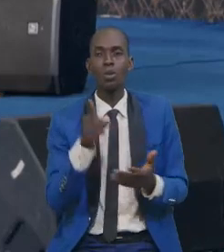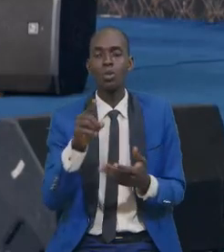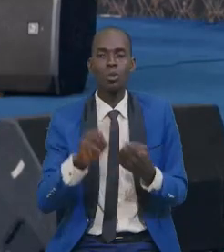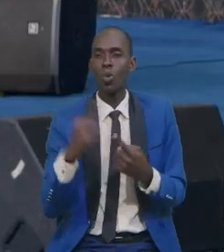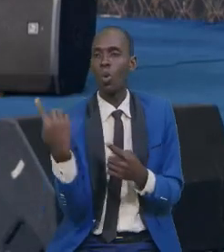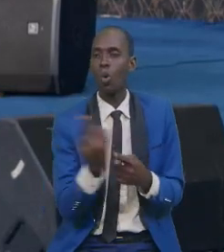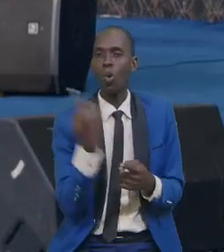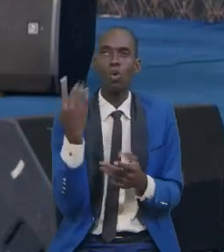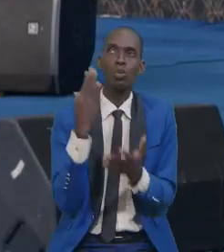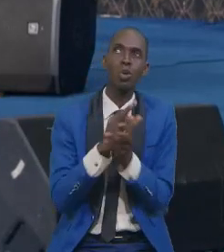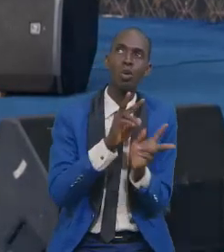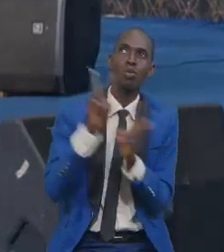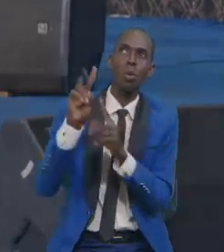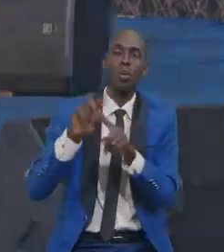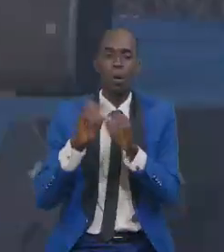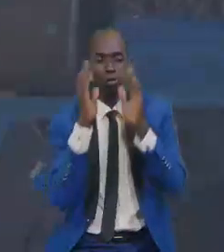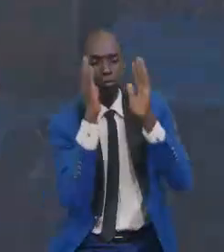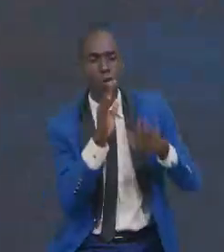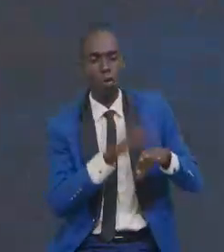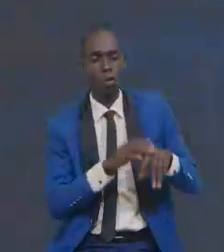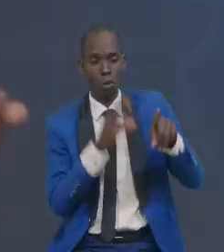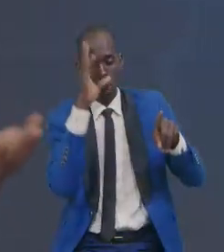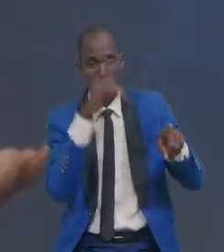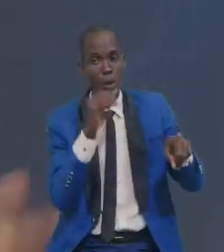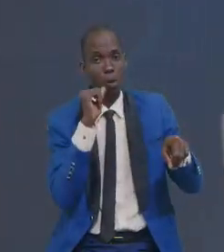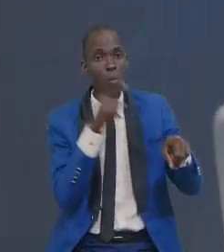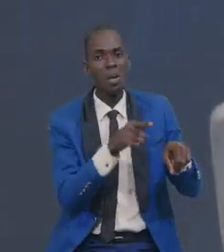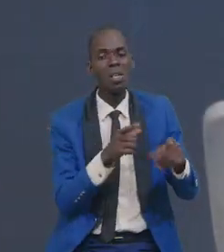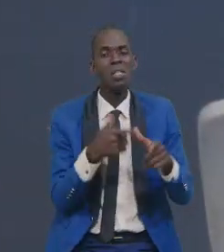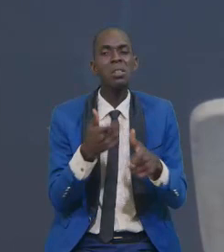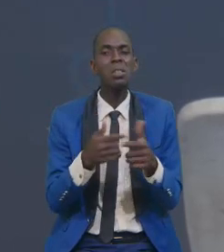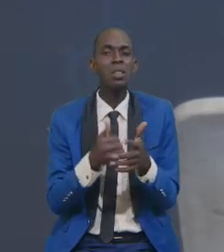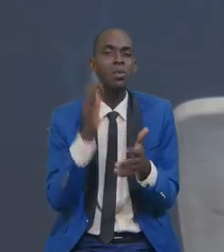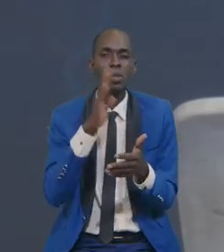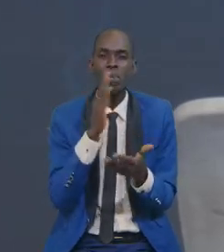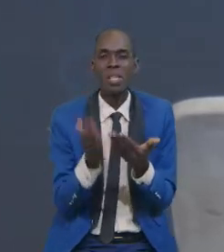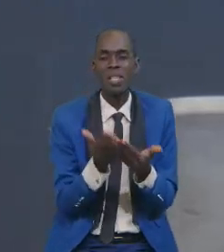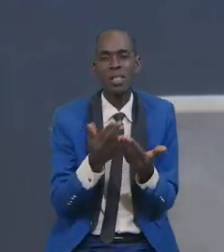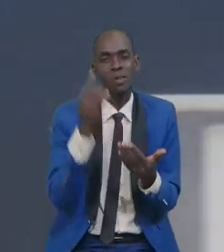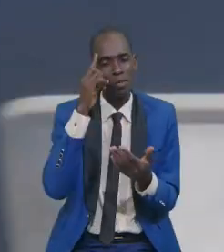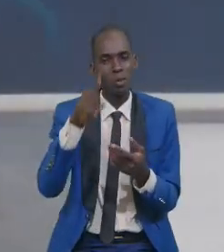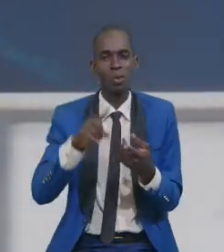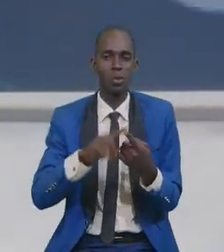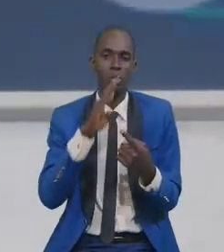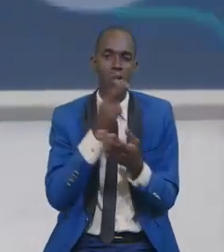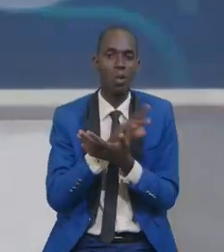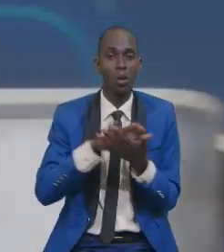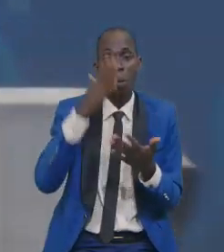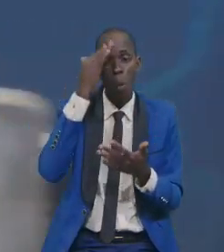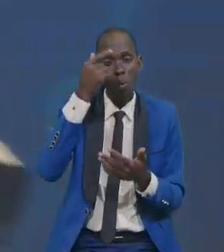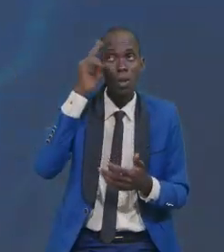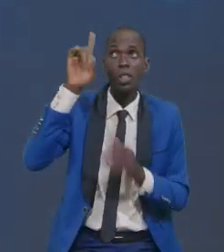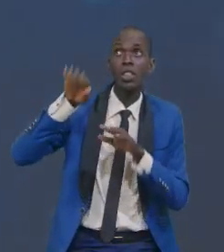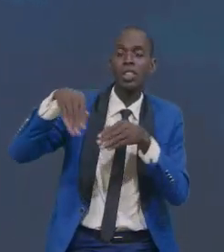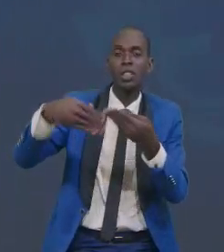concentrating on him, on her, it will be easy for you to be holy, because he gives you peace, and you have